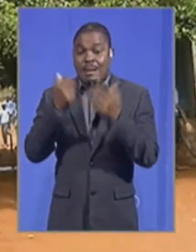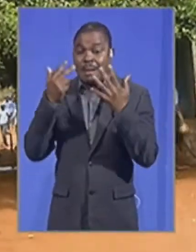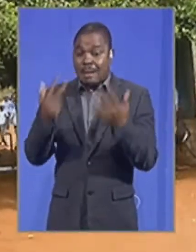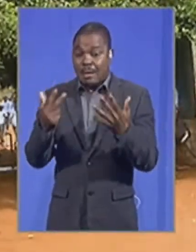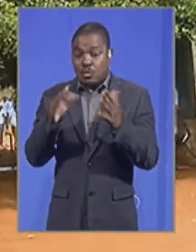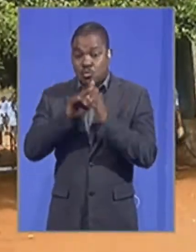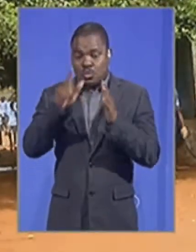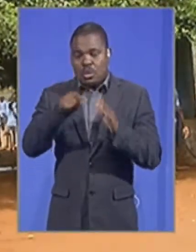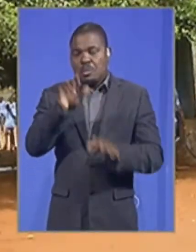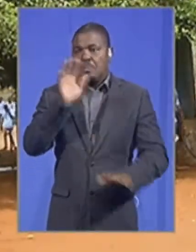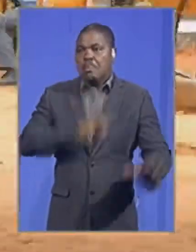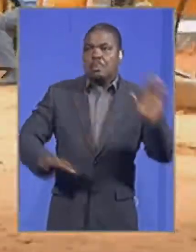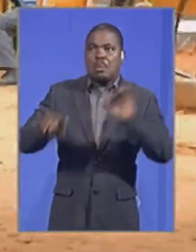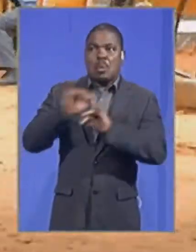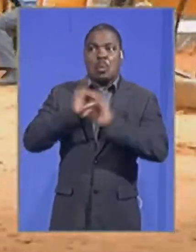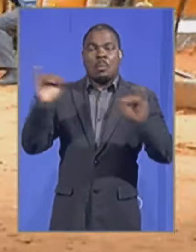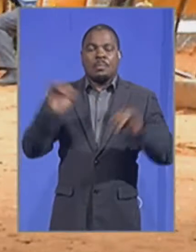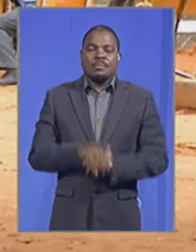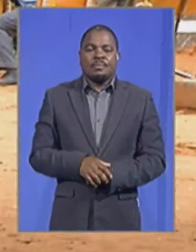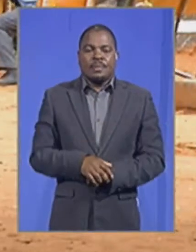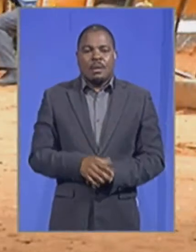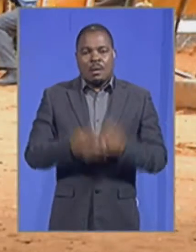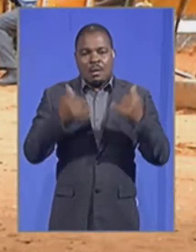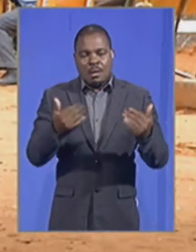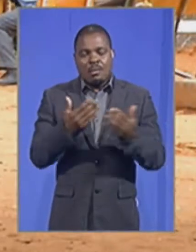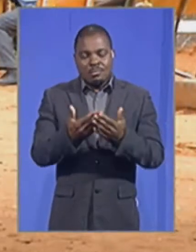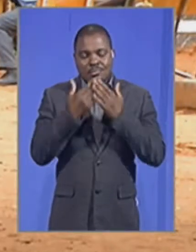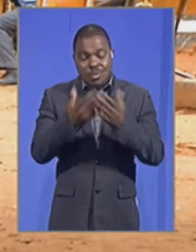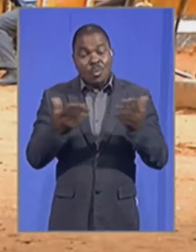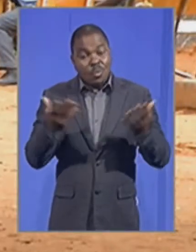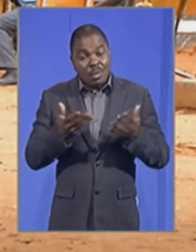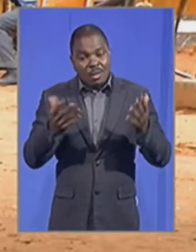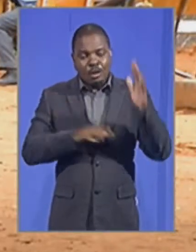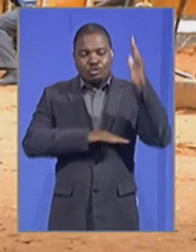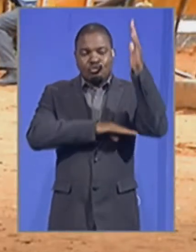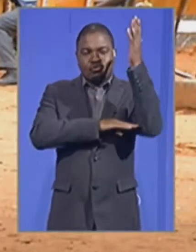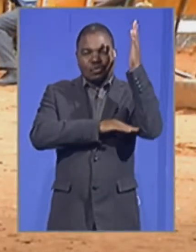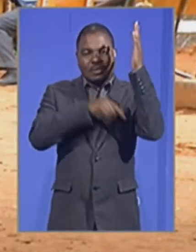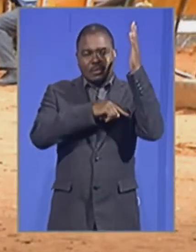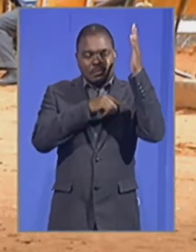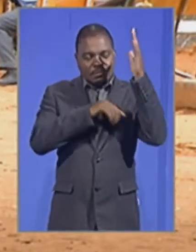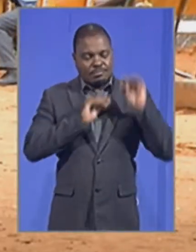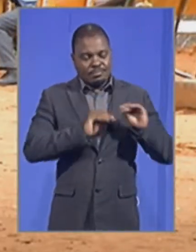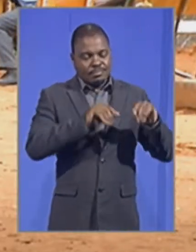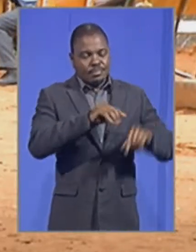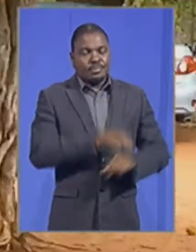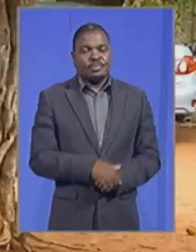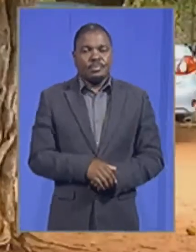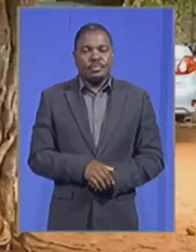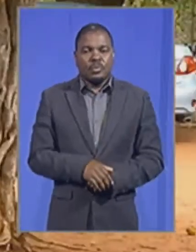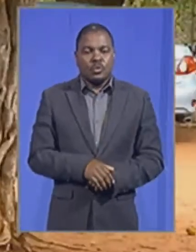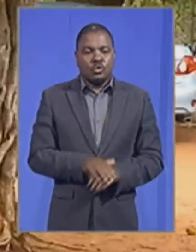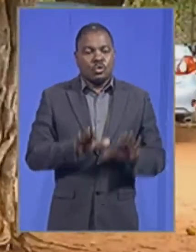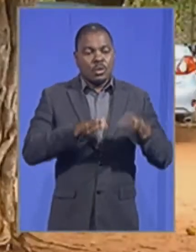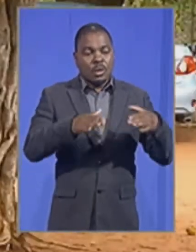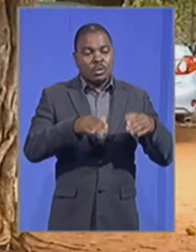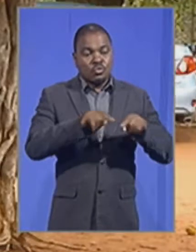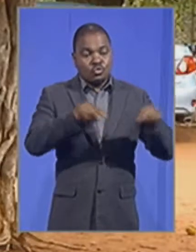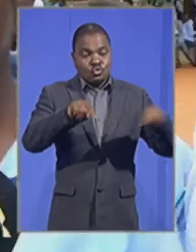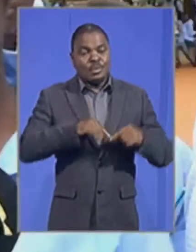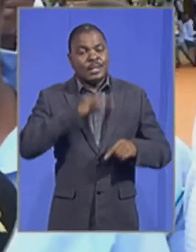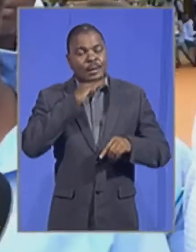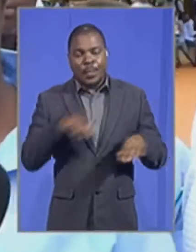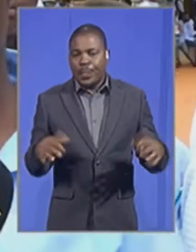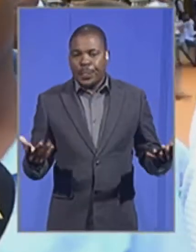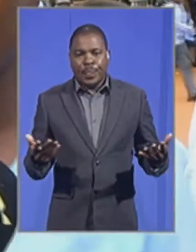bao ba amilwego kudu ke se gomme ga bjale ba tsenela dithuto tša bona ka fase ga mehlare. We don't have enough class for us to study and